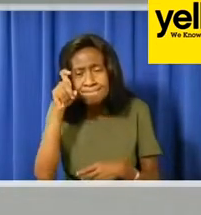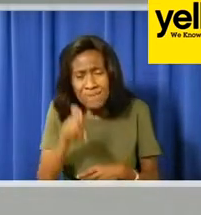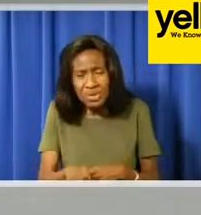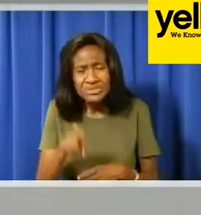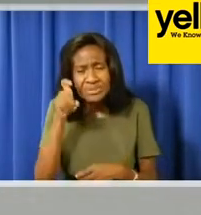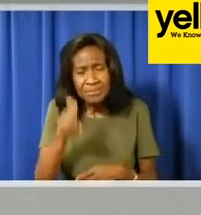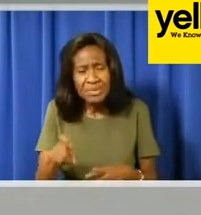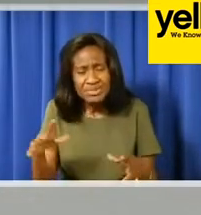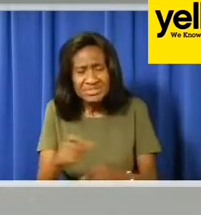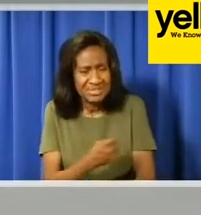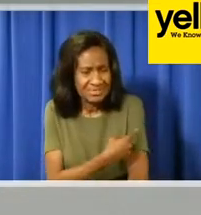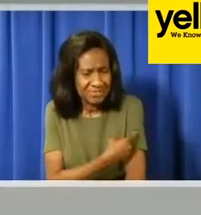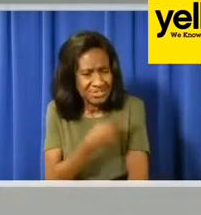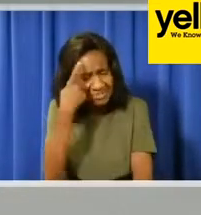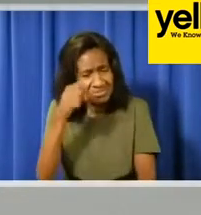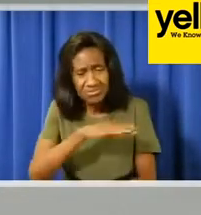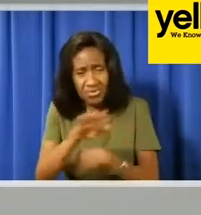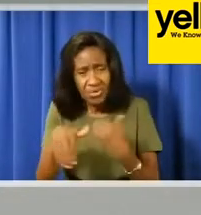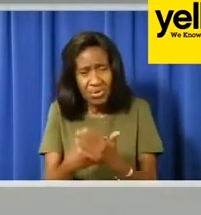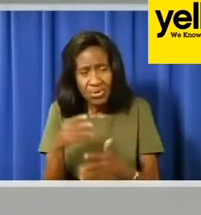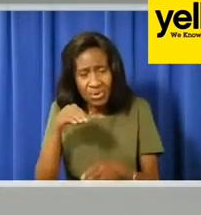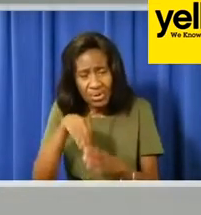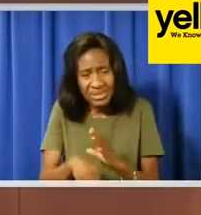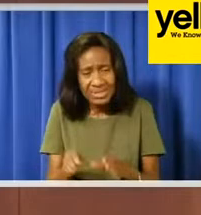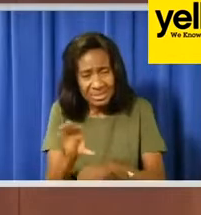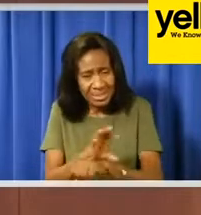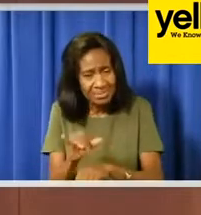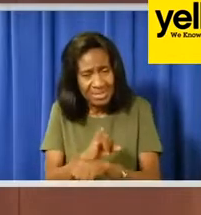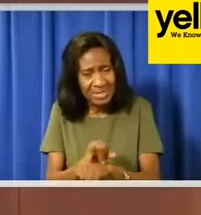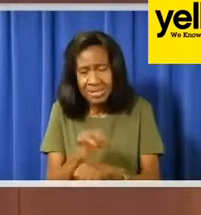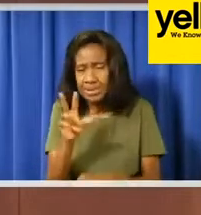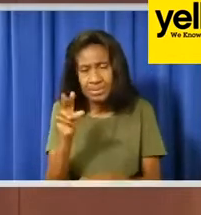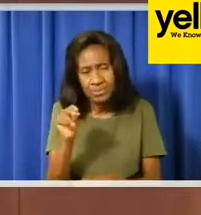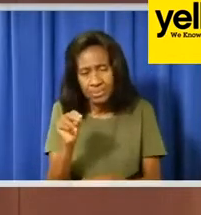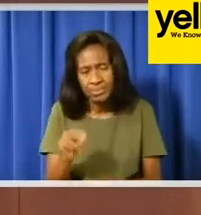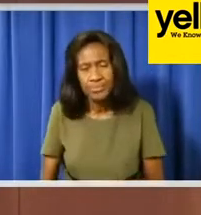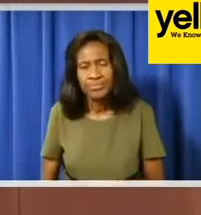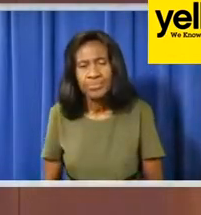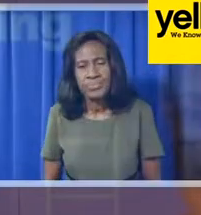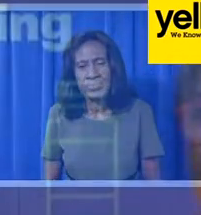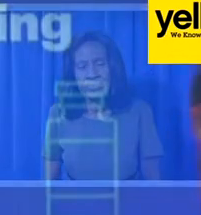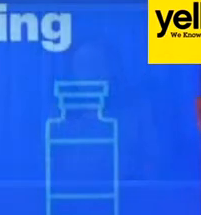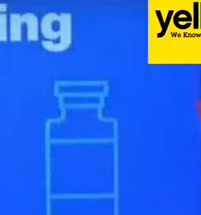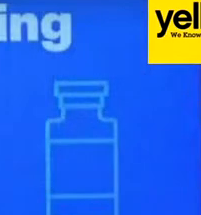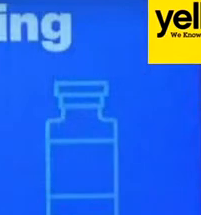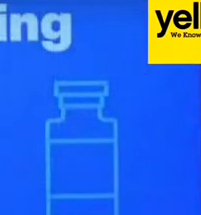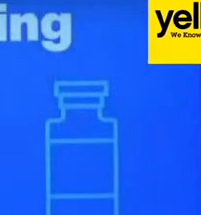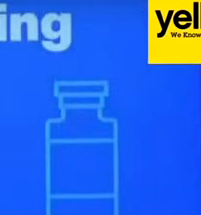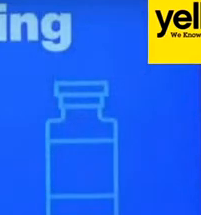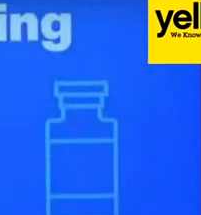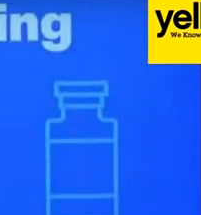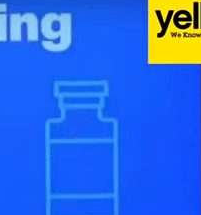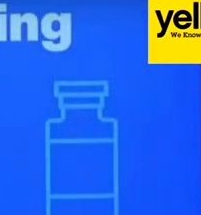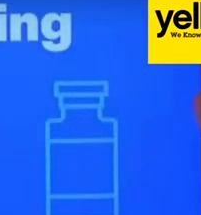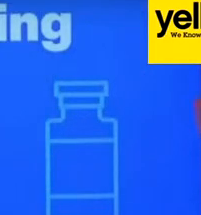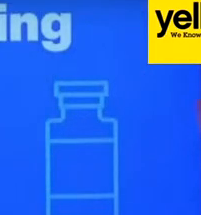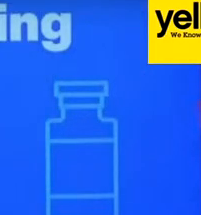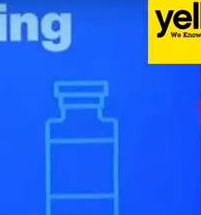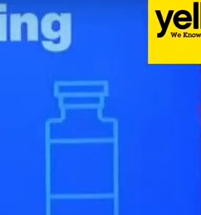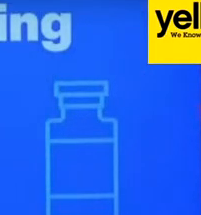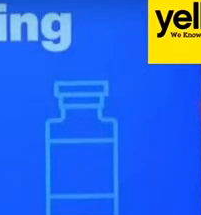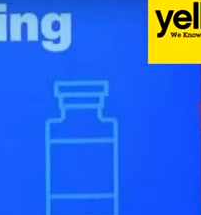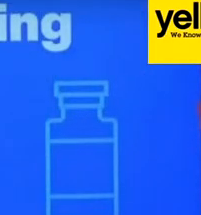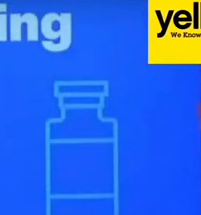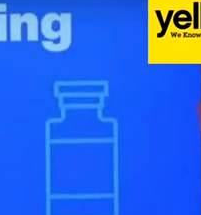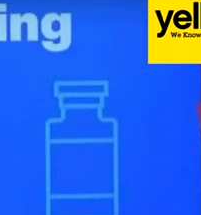that. Okay, thank you very much, Premier Panton. One of the other questions is it being considered, or should it be considered, that once